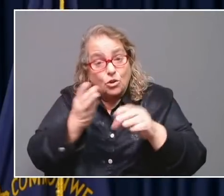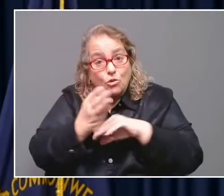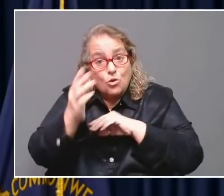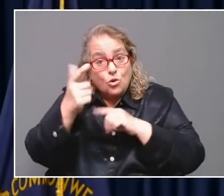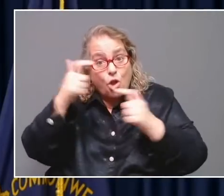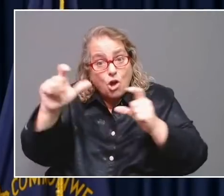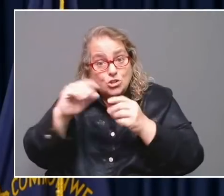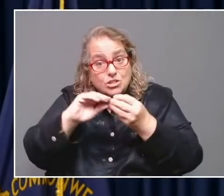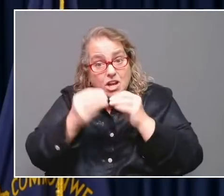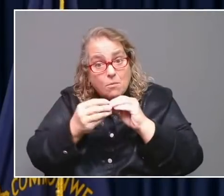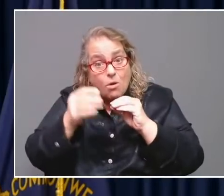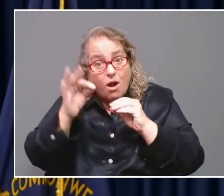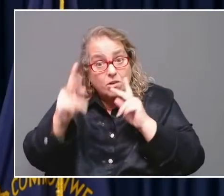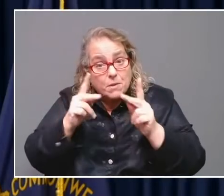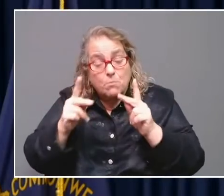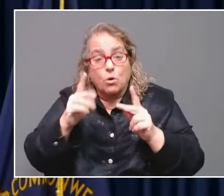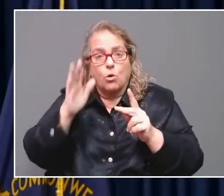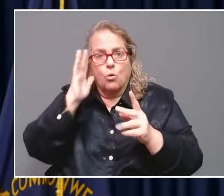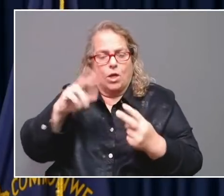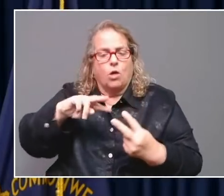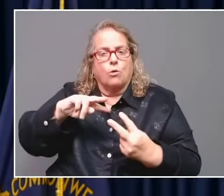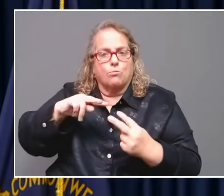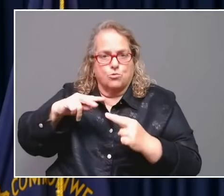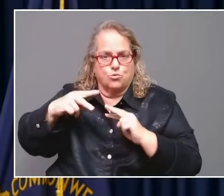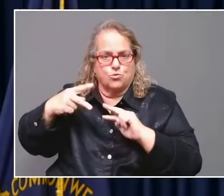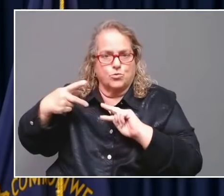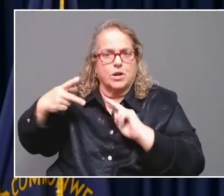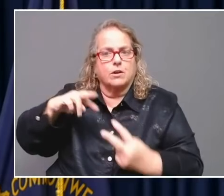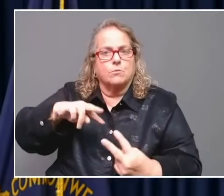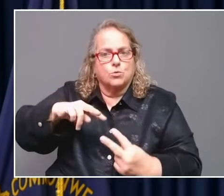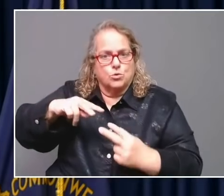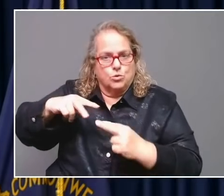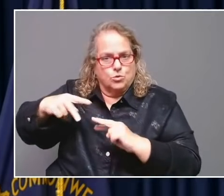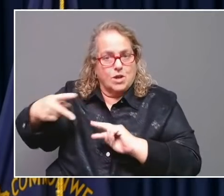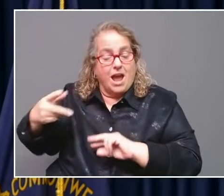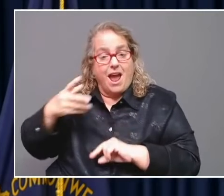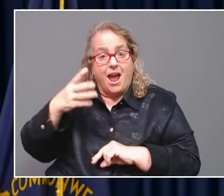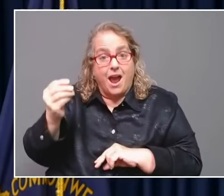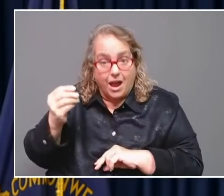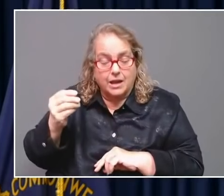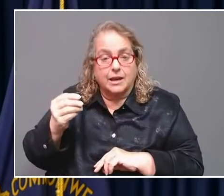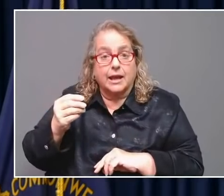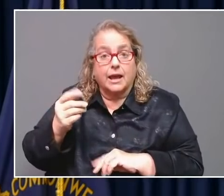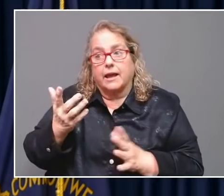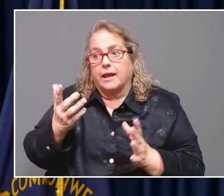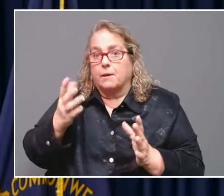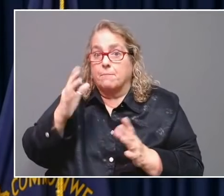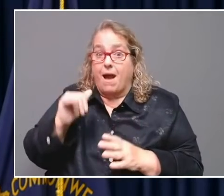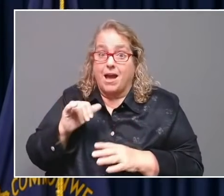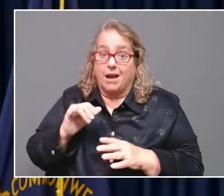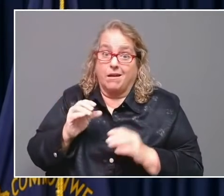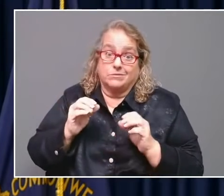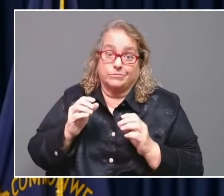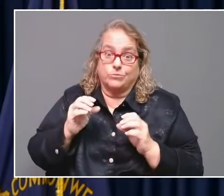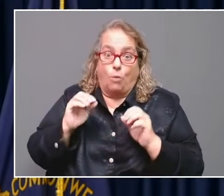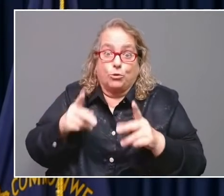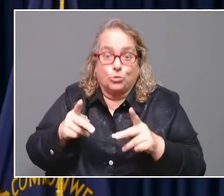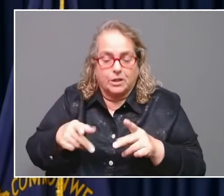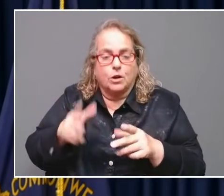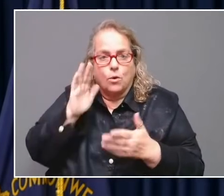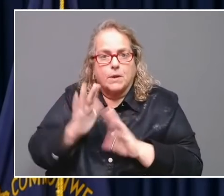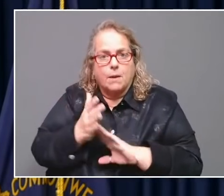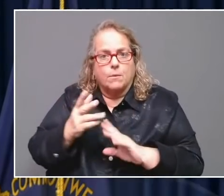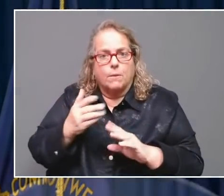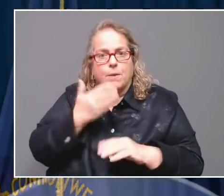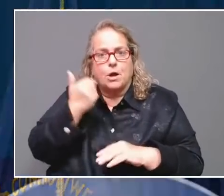it will mutate, and by sheer dumb luck and chance, it gets better over time. Next slide, please. So I've mentioned this